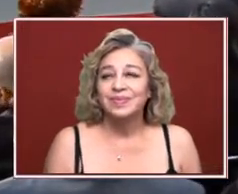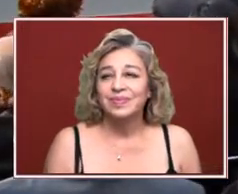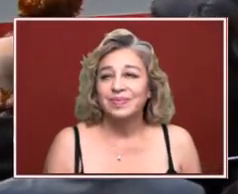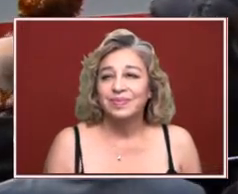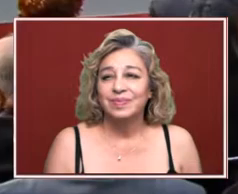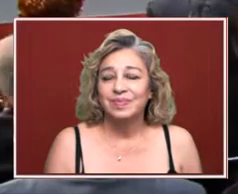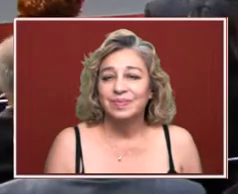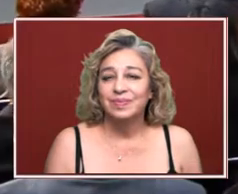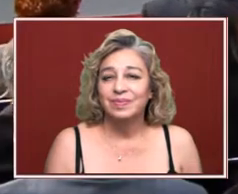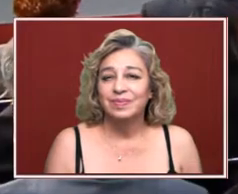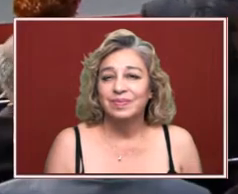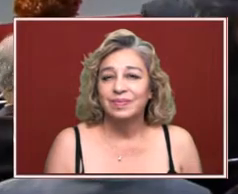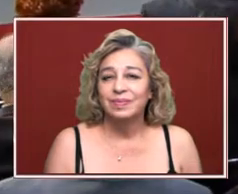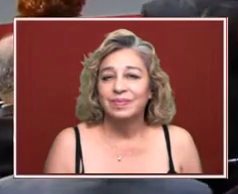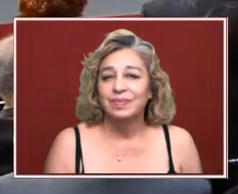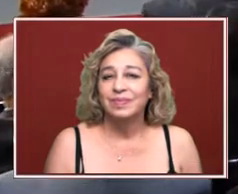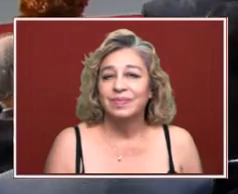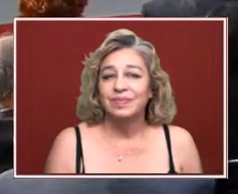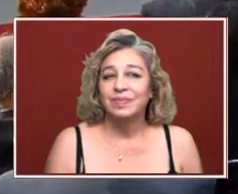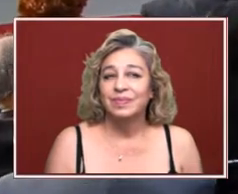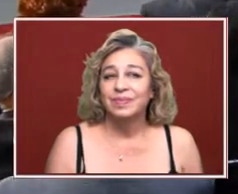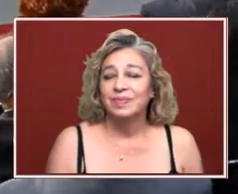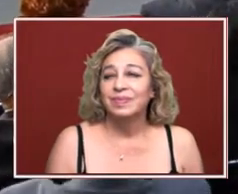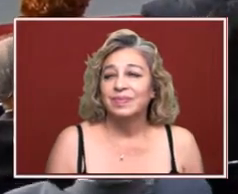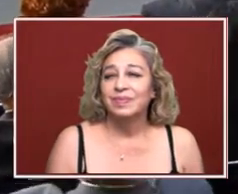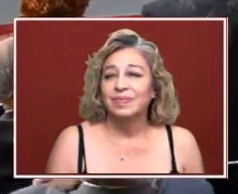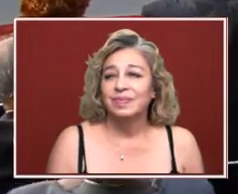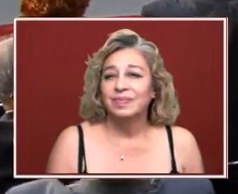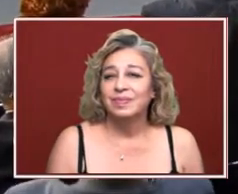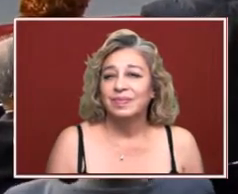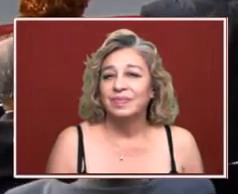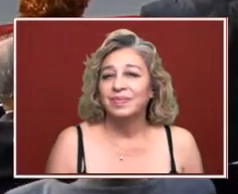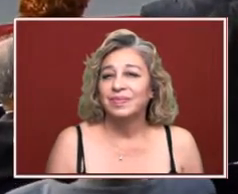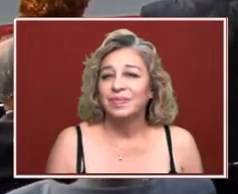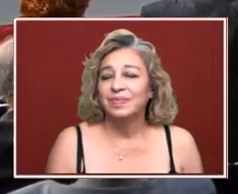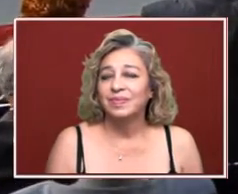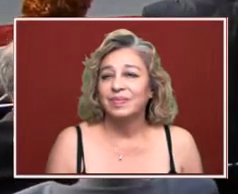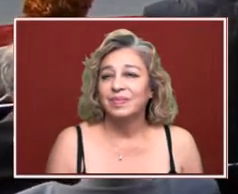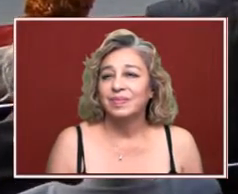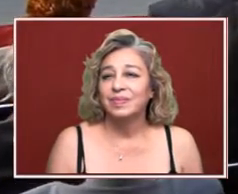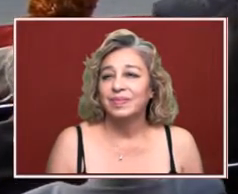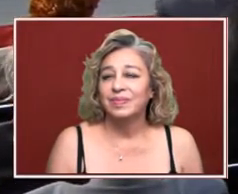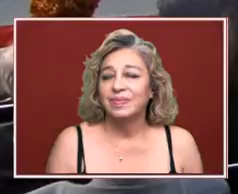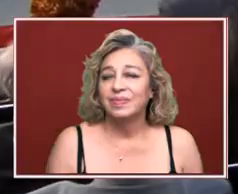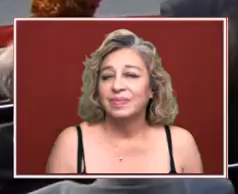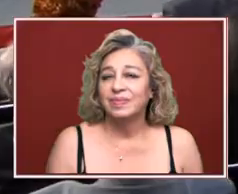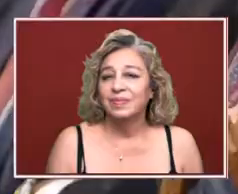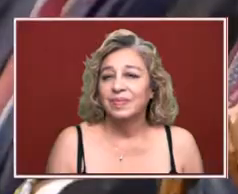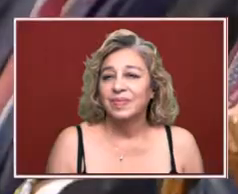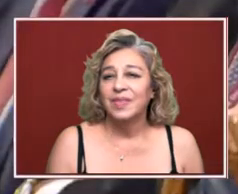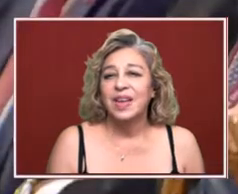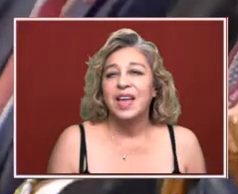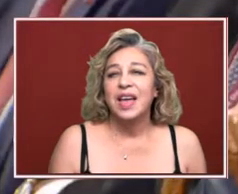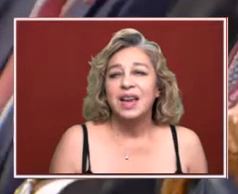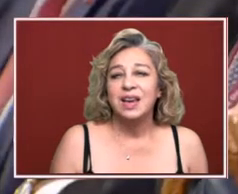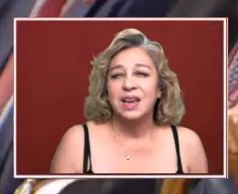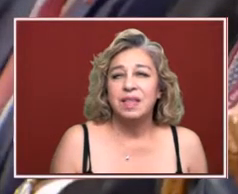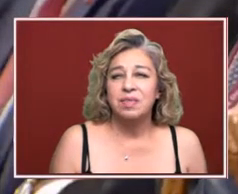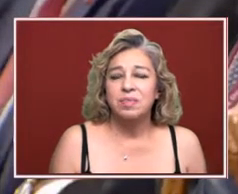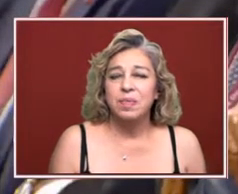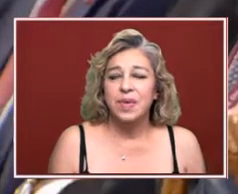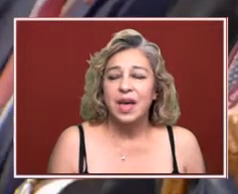Maestro Bernardo Sepúlveda, que pues encarna la política diplomática.